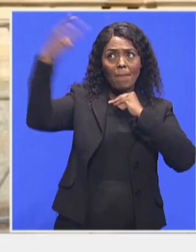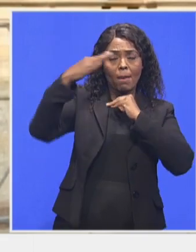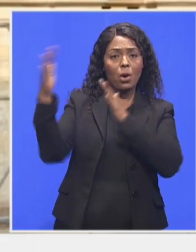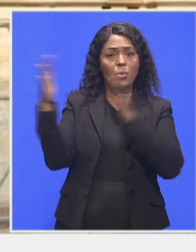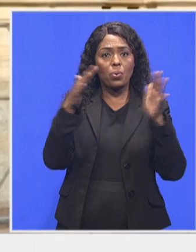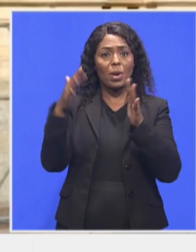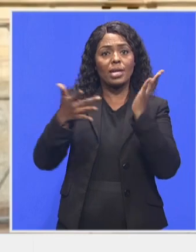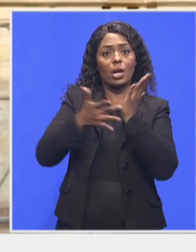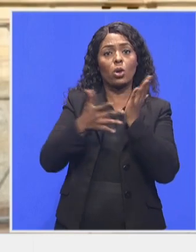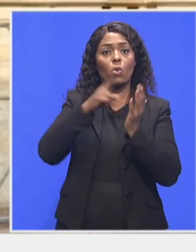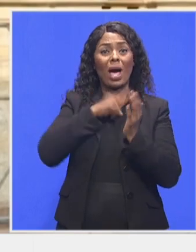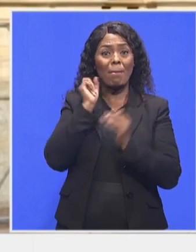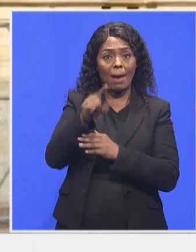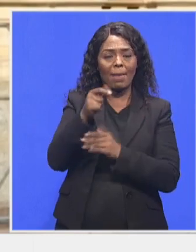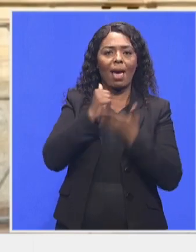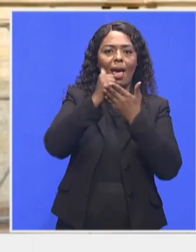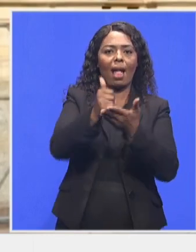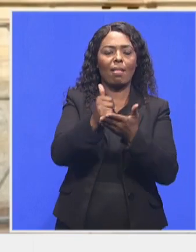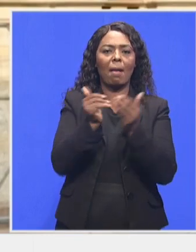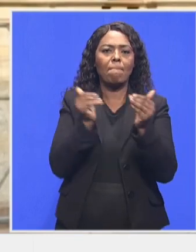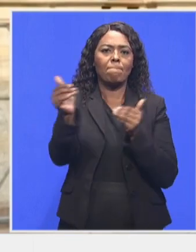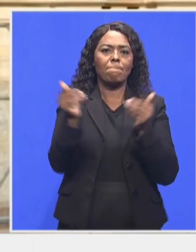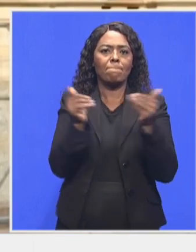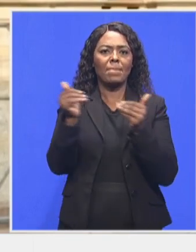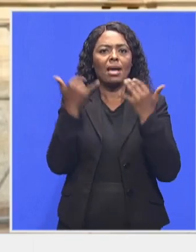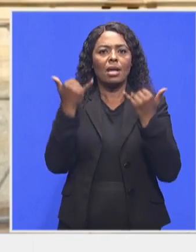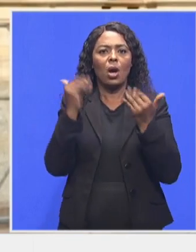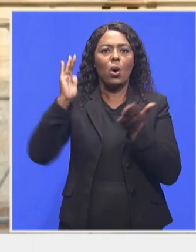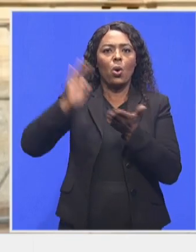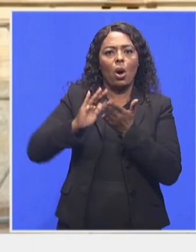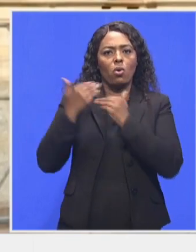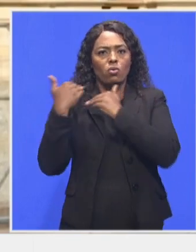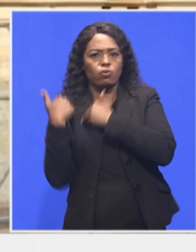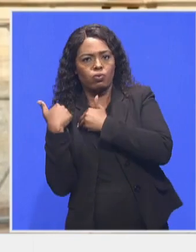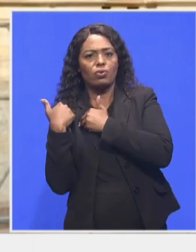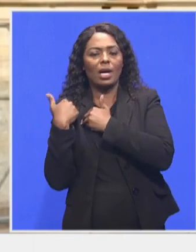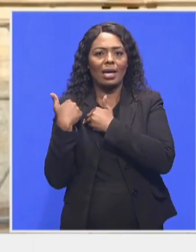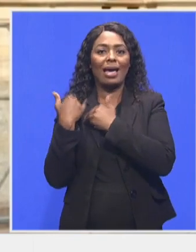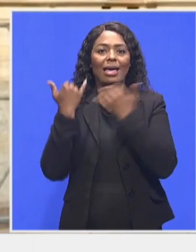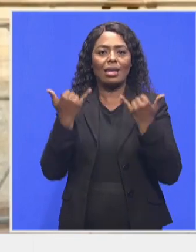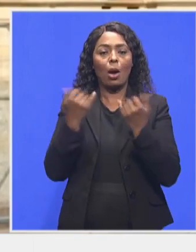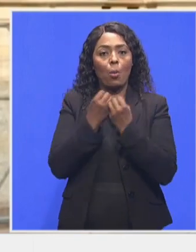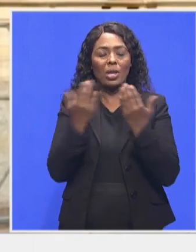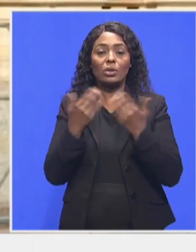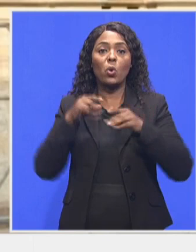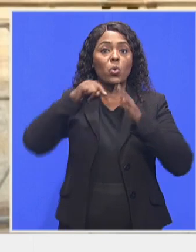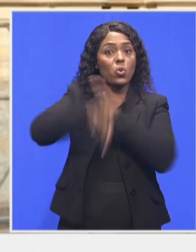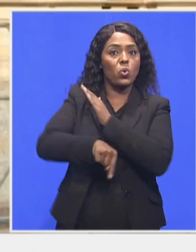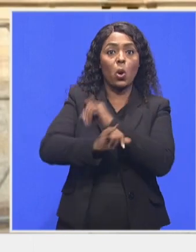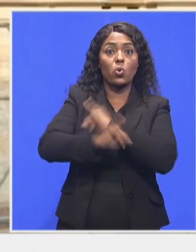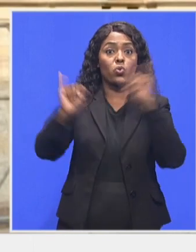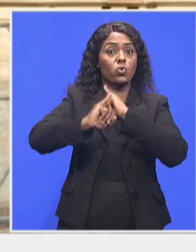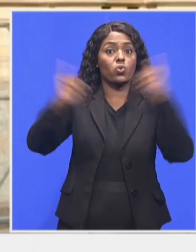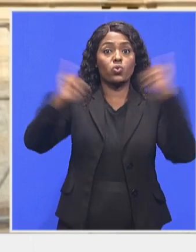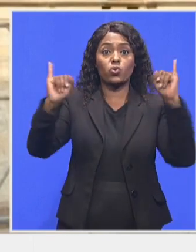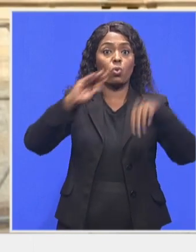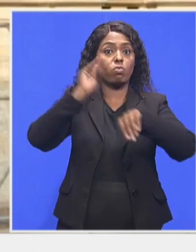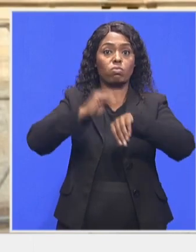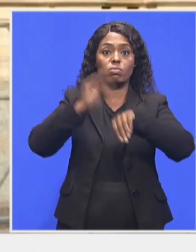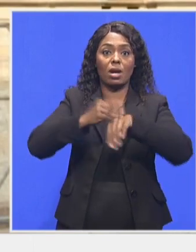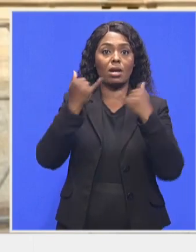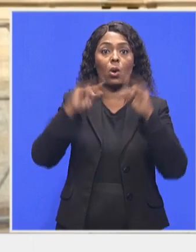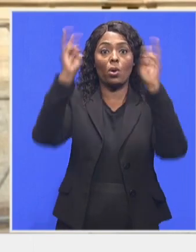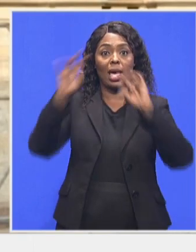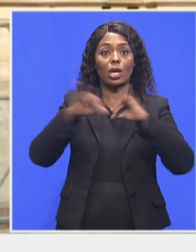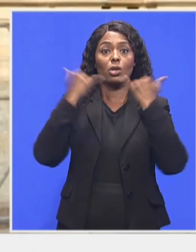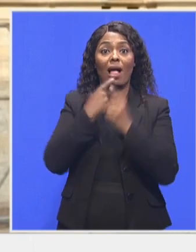because, of course, that will help to alleviate Eskom somewhat. We're in a dire situation at the moment. Eskom put out a statement